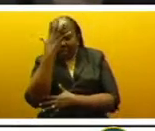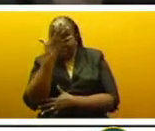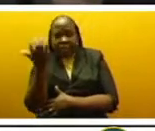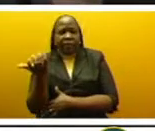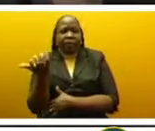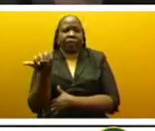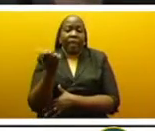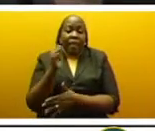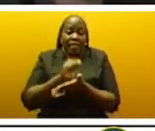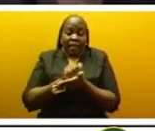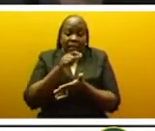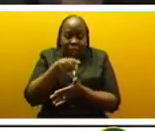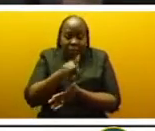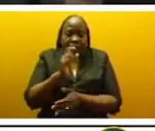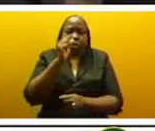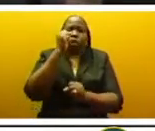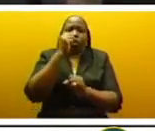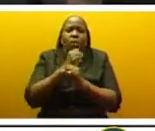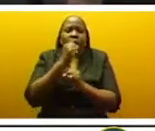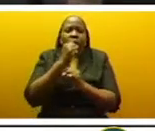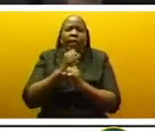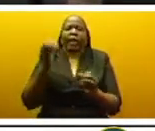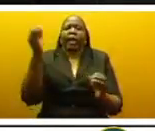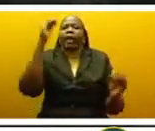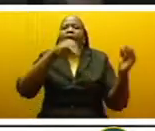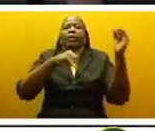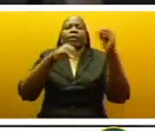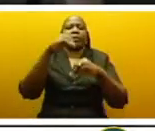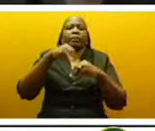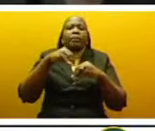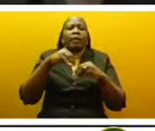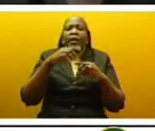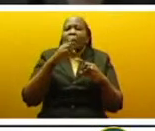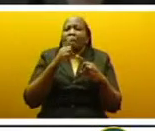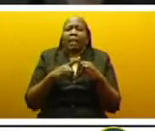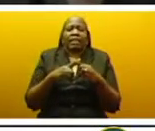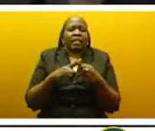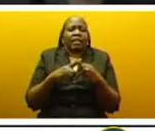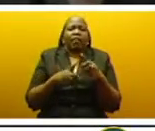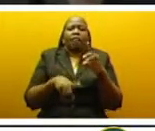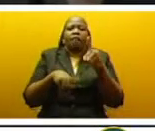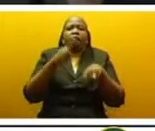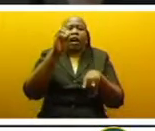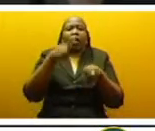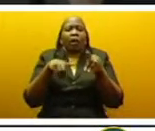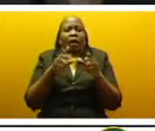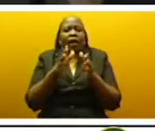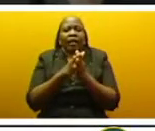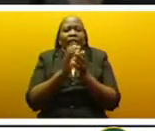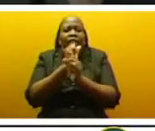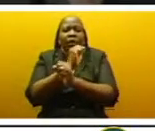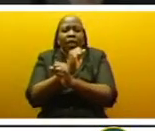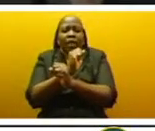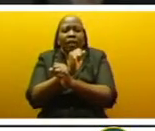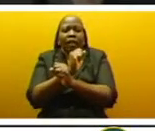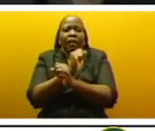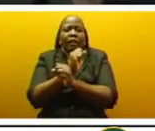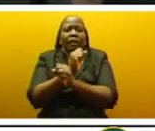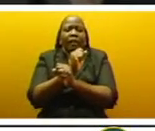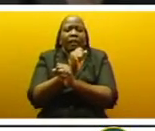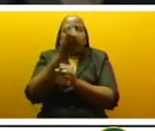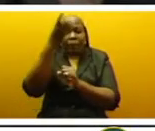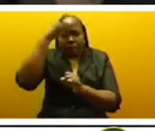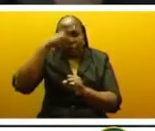that they are conducting elections and valuing and securing the principles of democracy